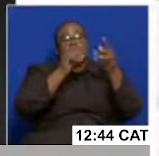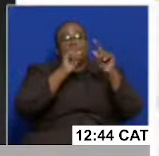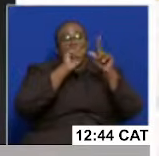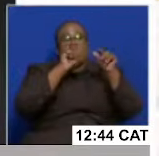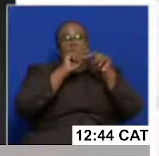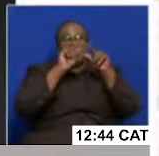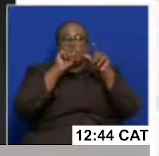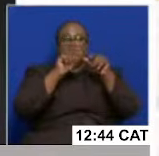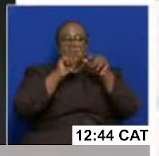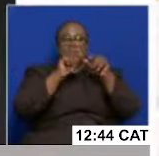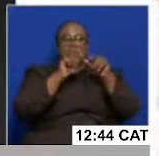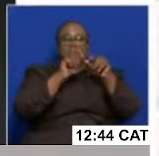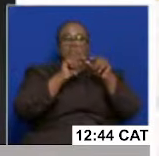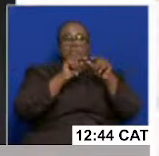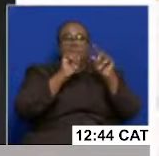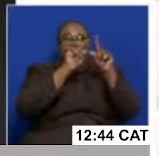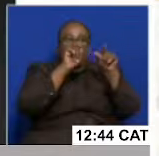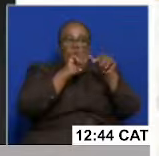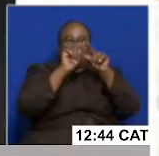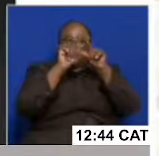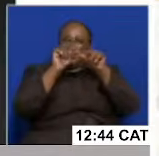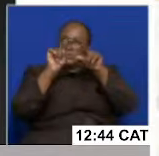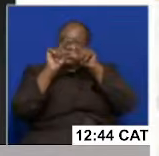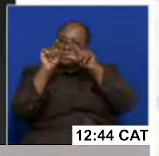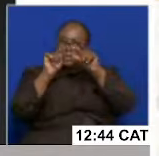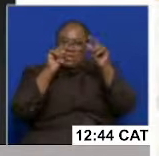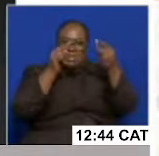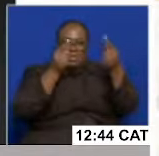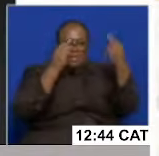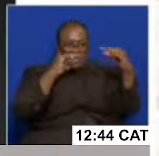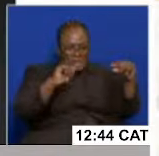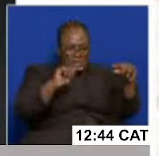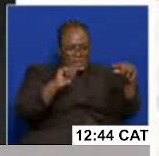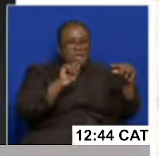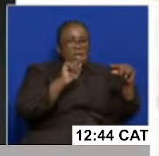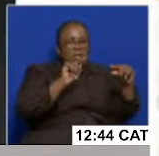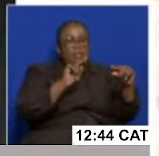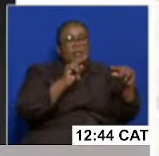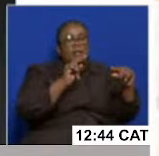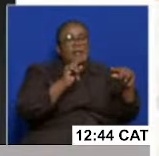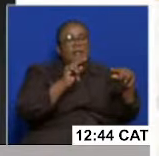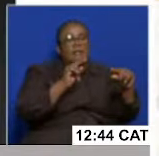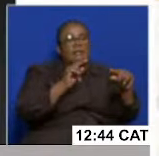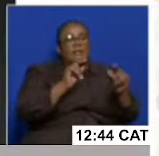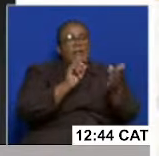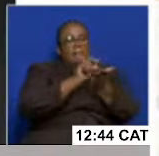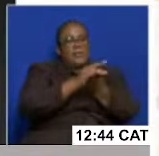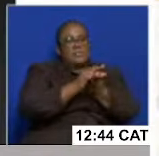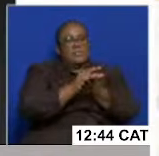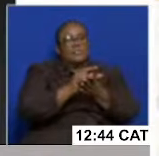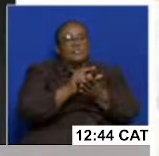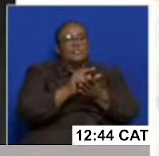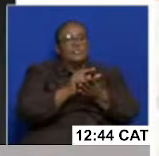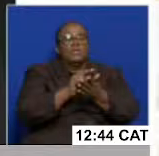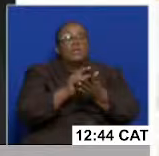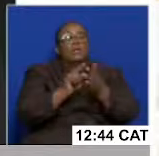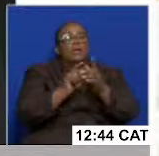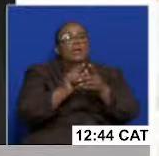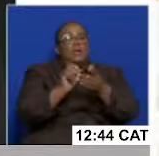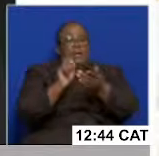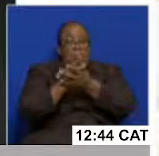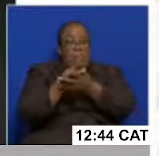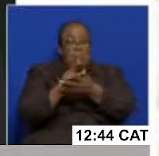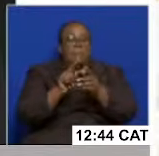message at 12:05. That's the timestamp there. She says, "I also need to sit with you or get your input on the